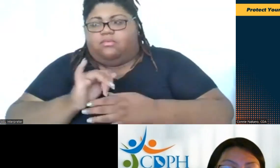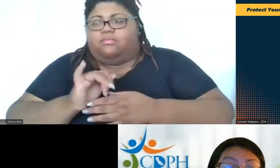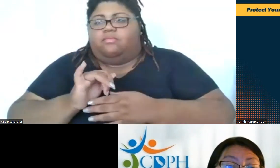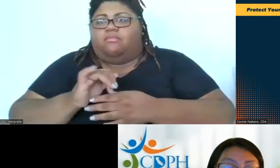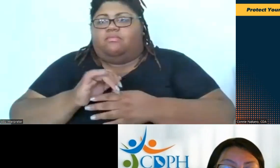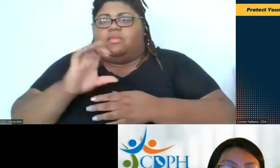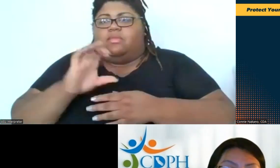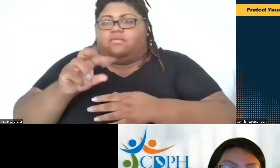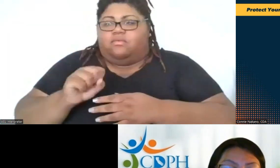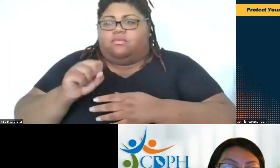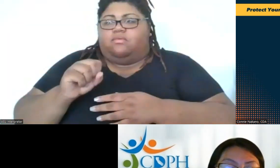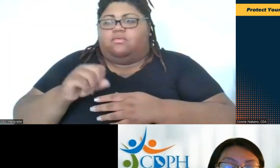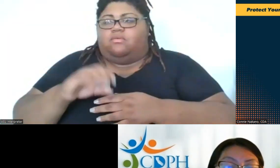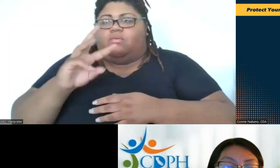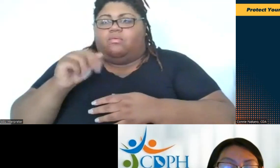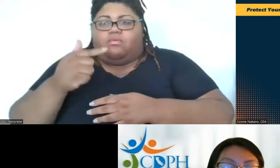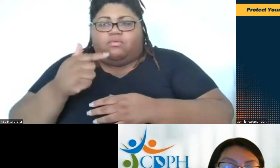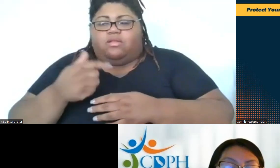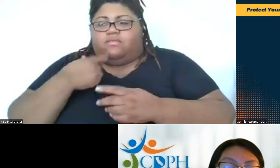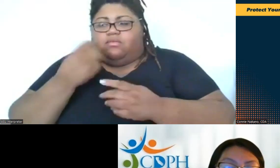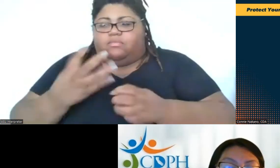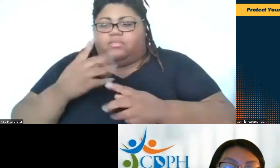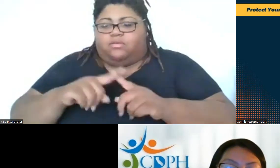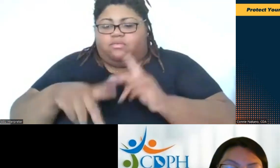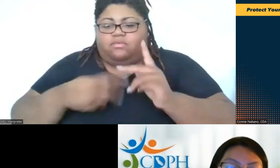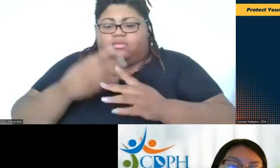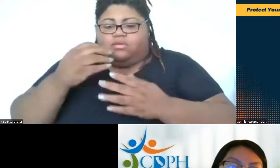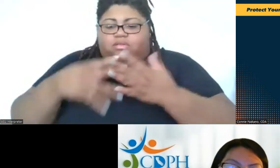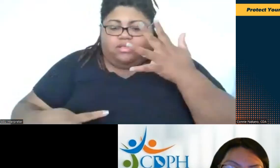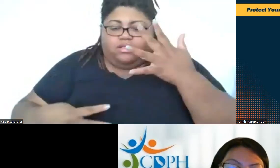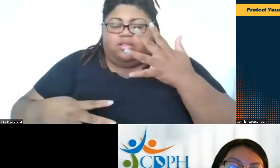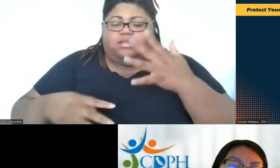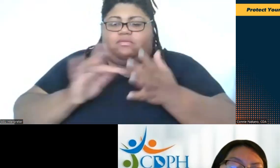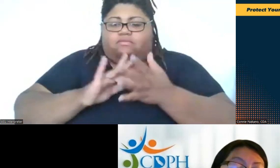workflows so that the pharmacist can prescribe. So rather than having to do test,